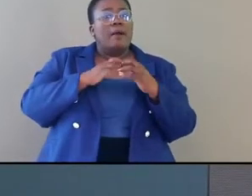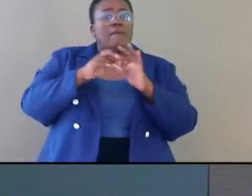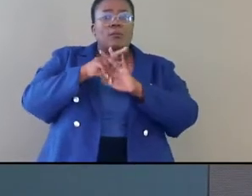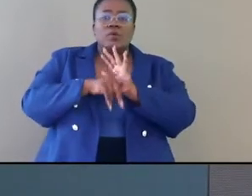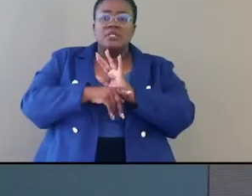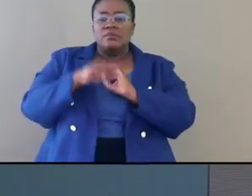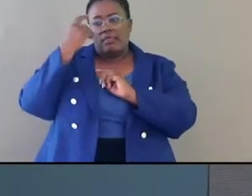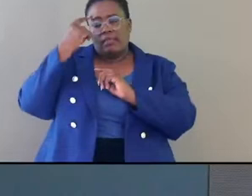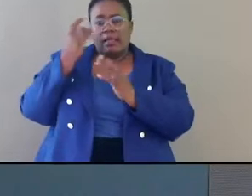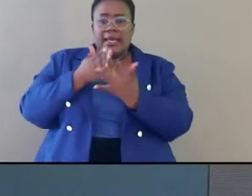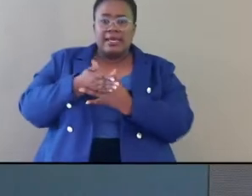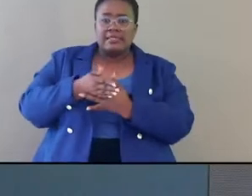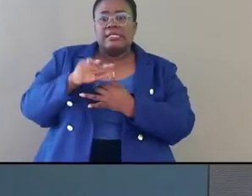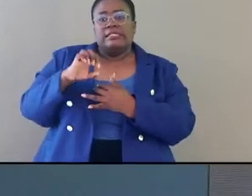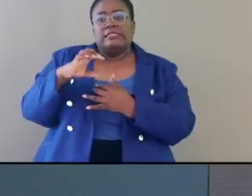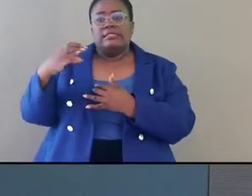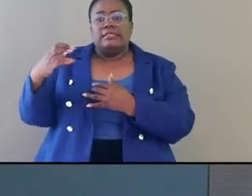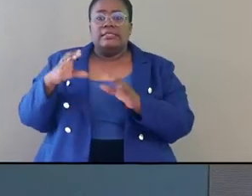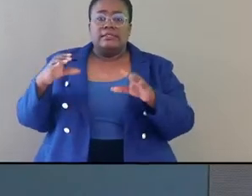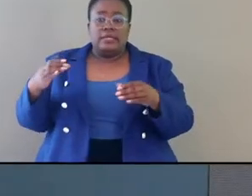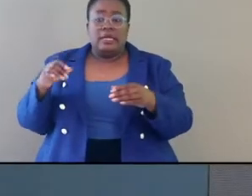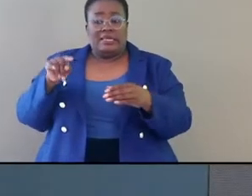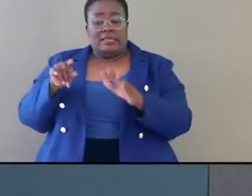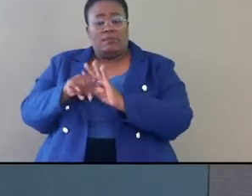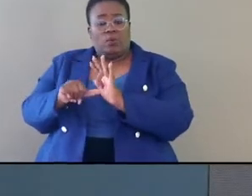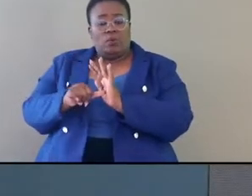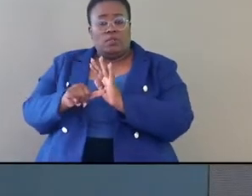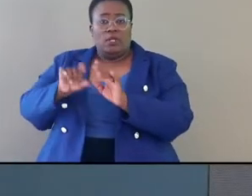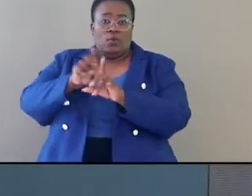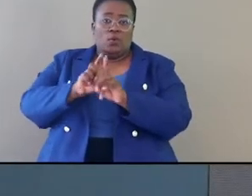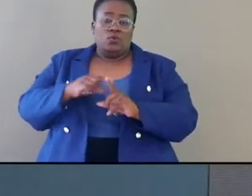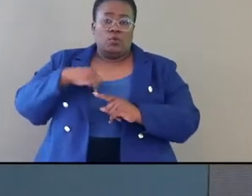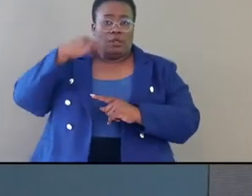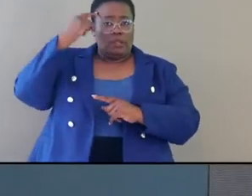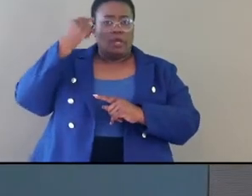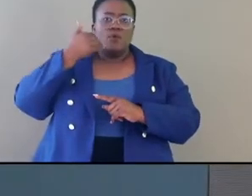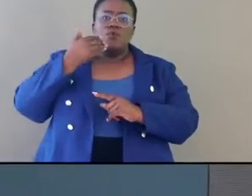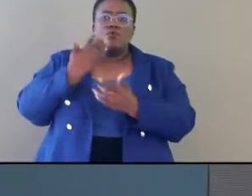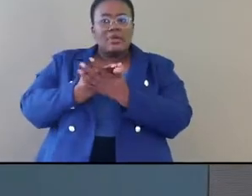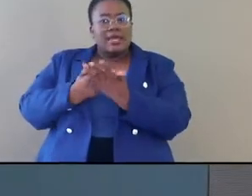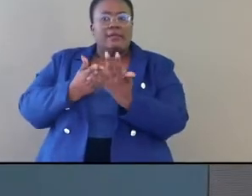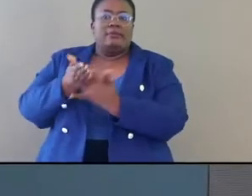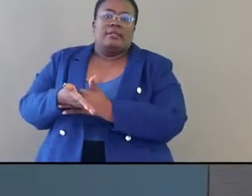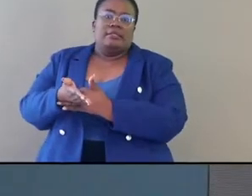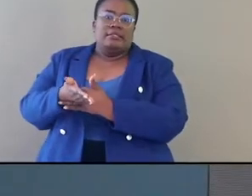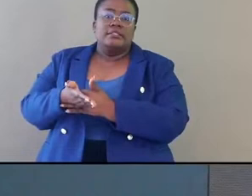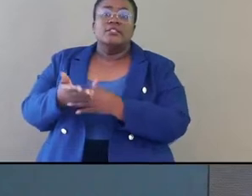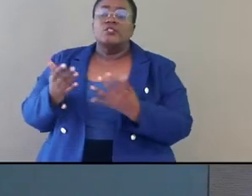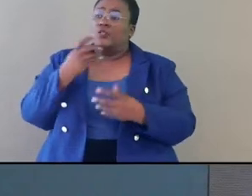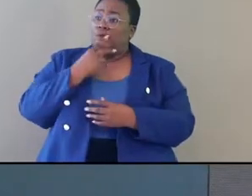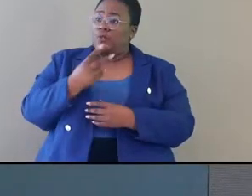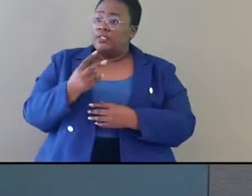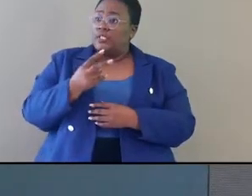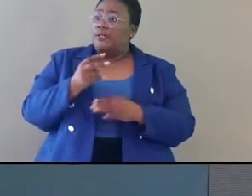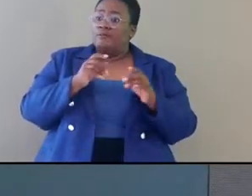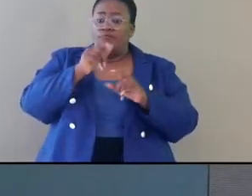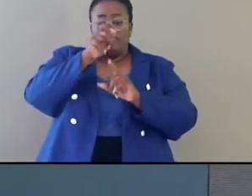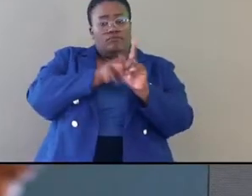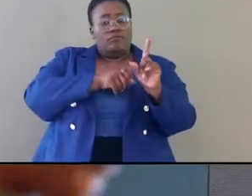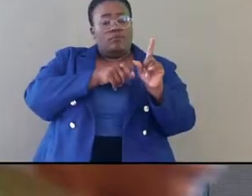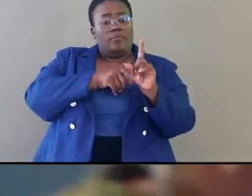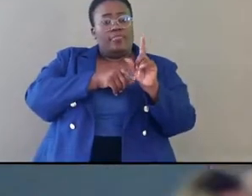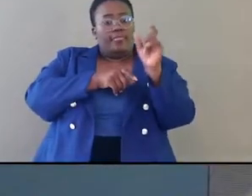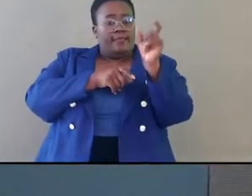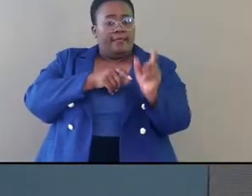access to ECD sector it's very important that we think about who is able to access this and you see there in Quintal 1 how many